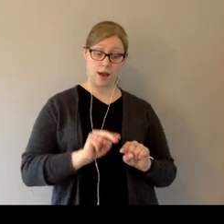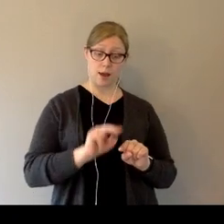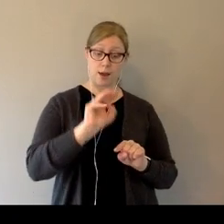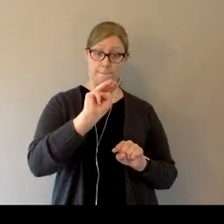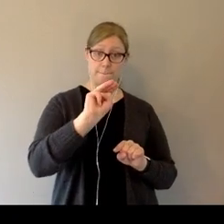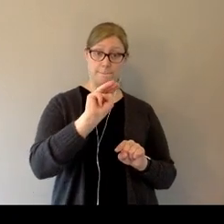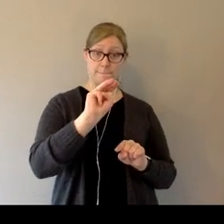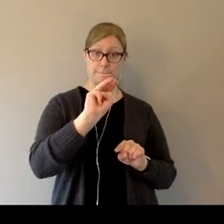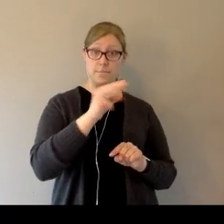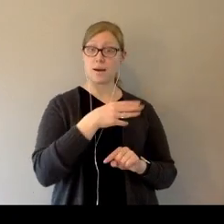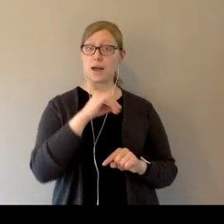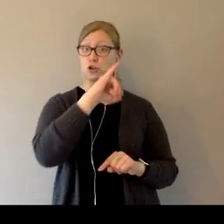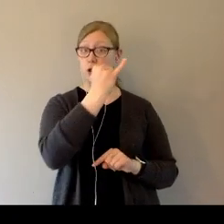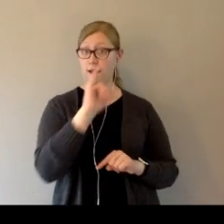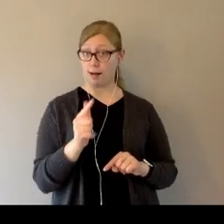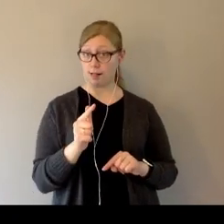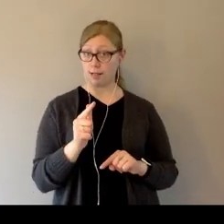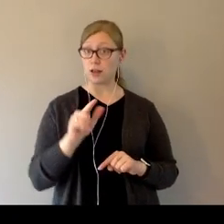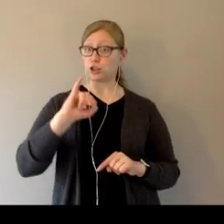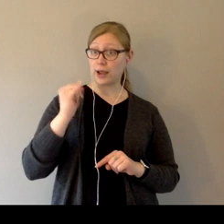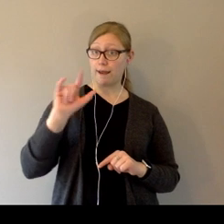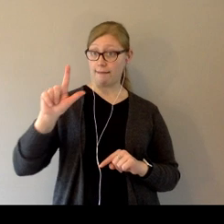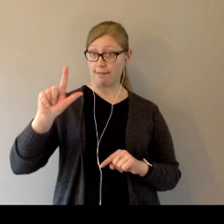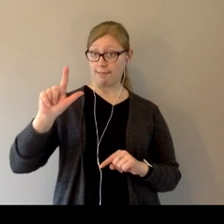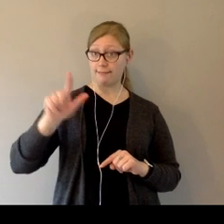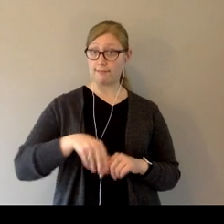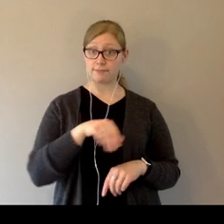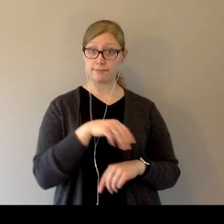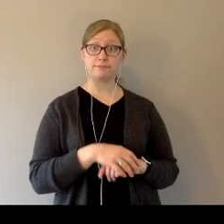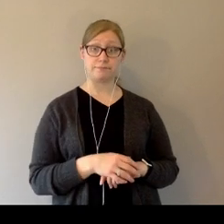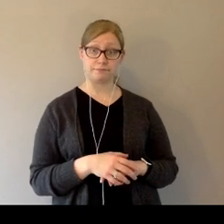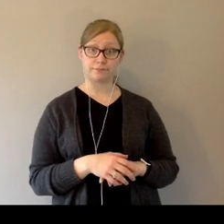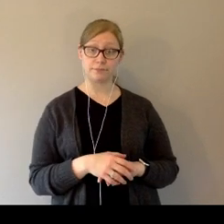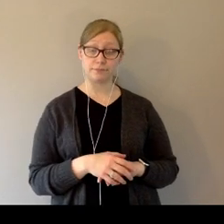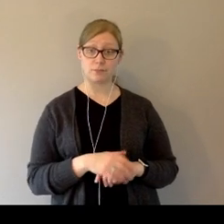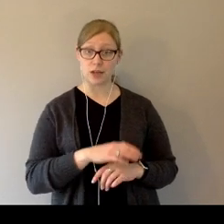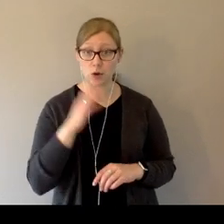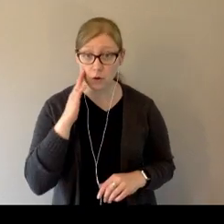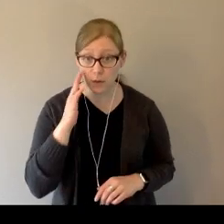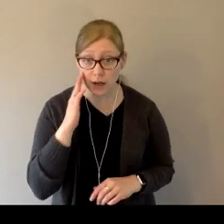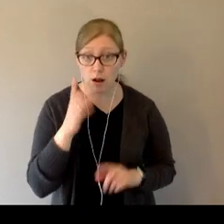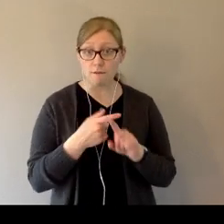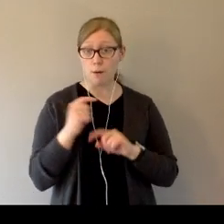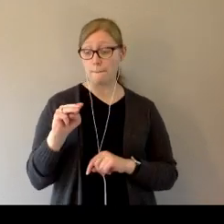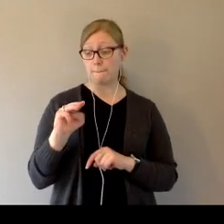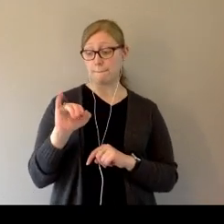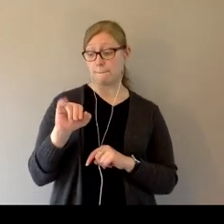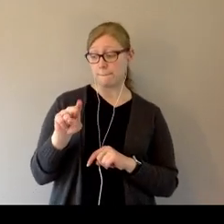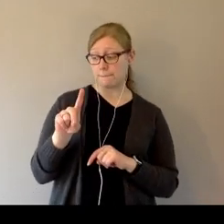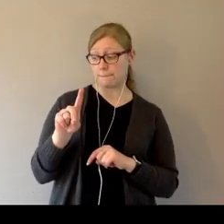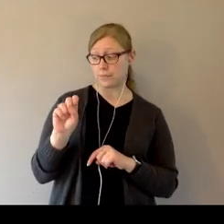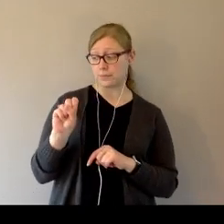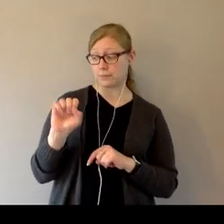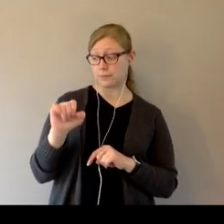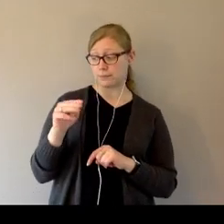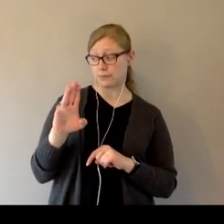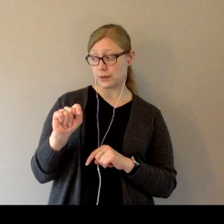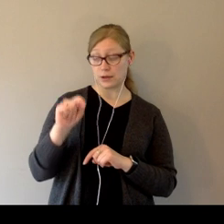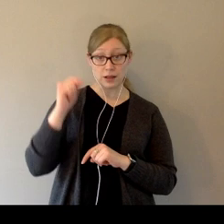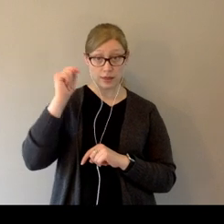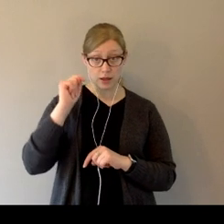So NM and JL. We know by the mid-segment theorem that's equal to